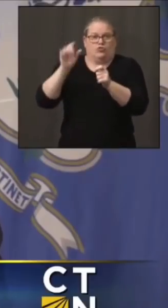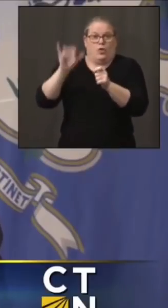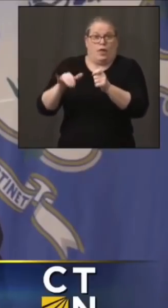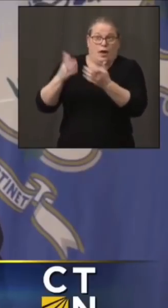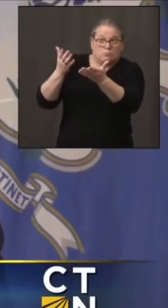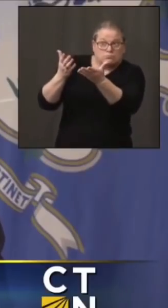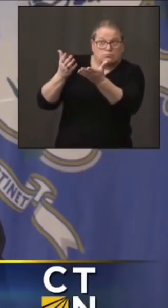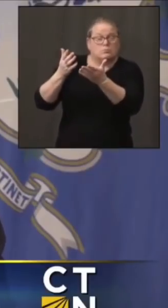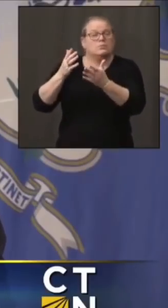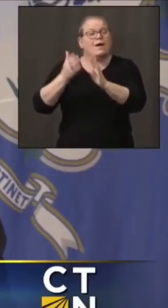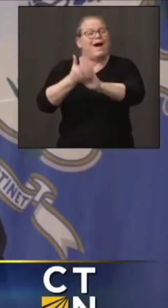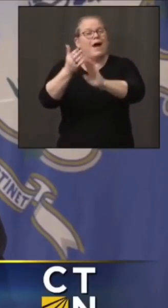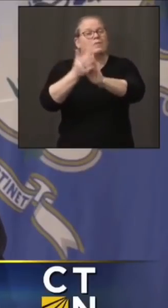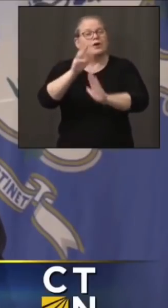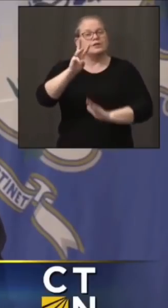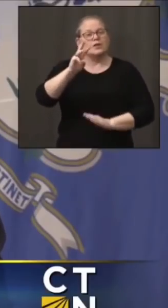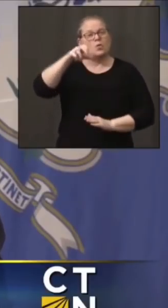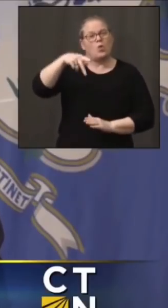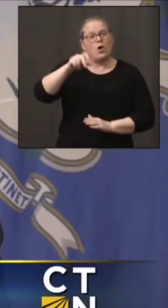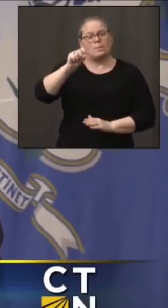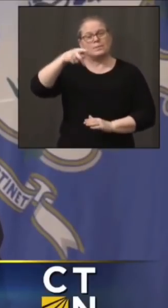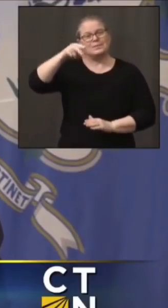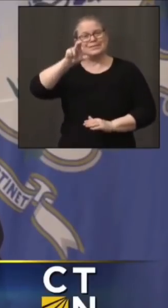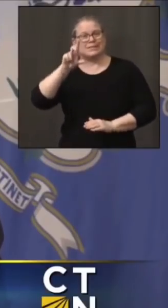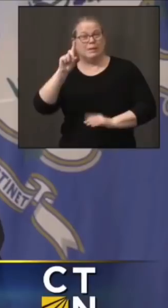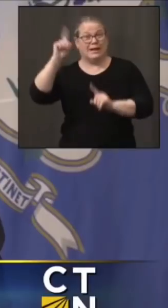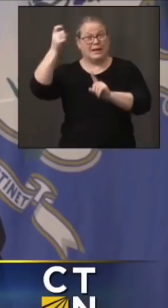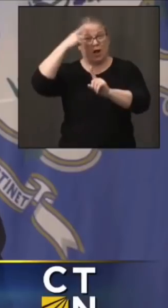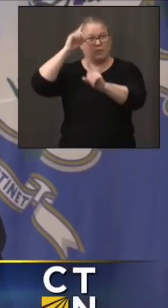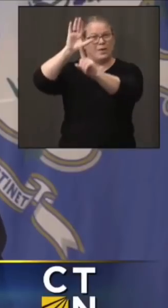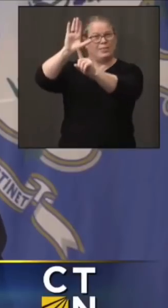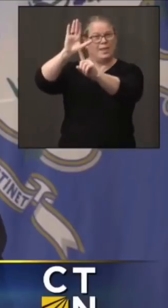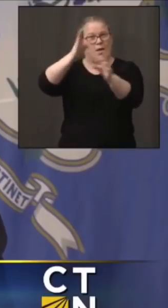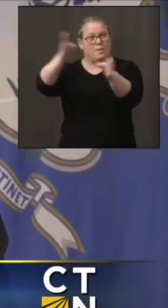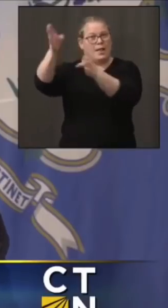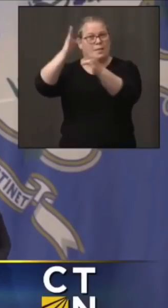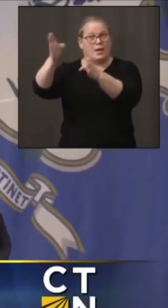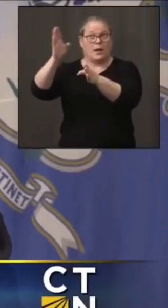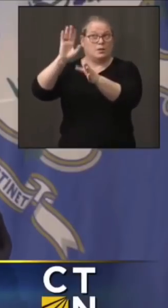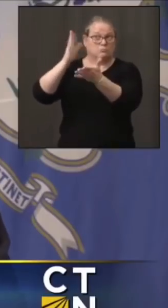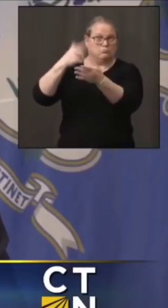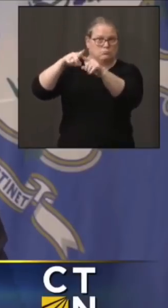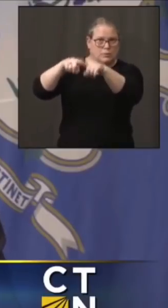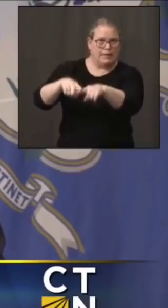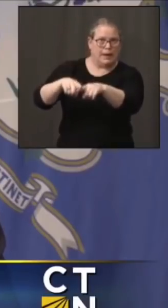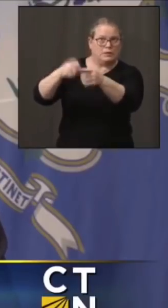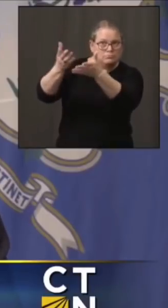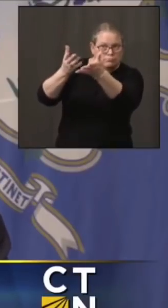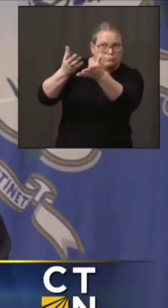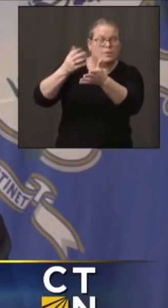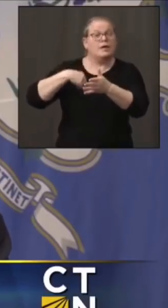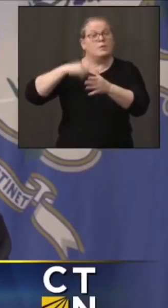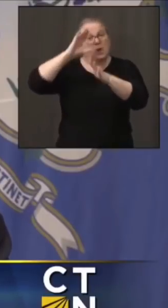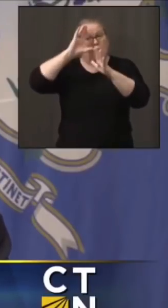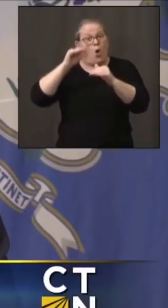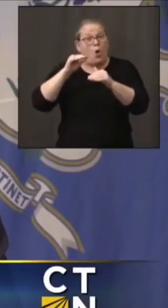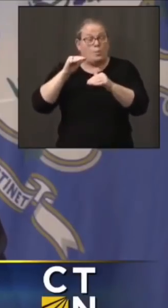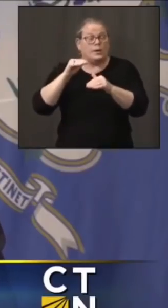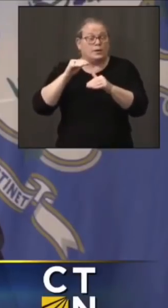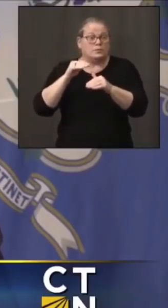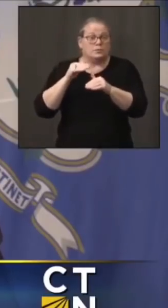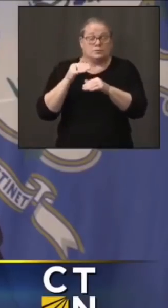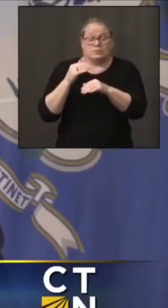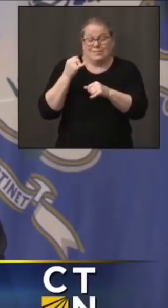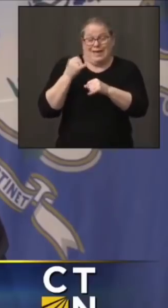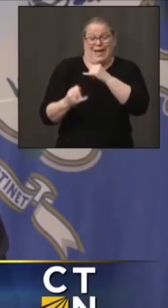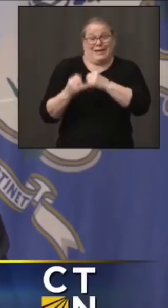look, they were hoping to get a lot more vaccines distributed by the end of last year. They didn't quite get there, but they came a long way.